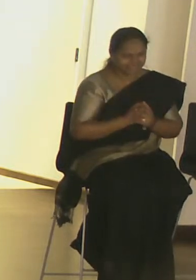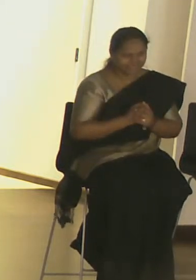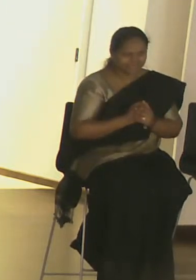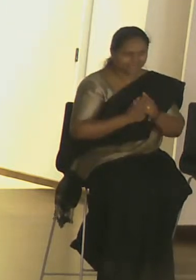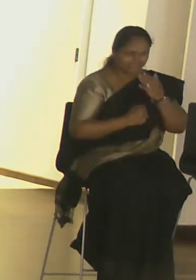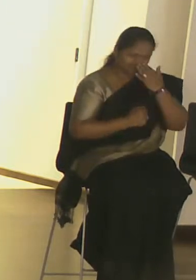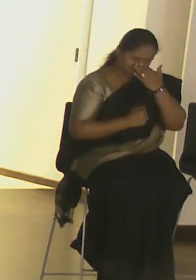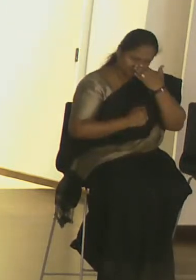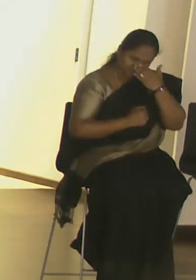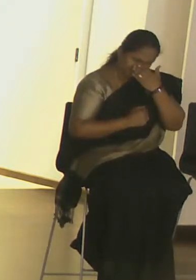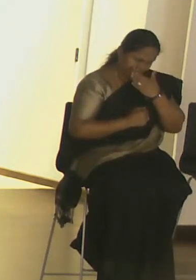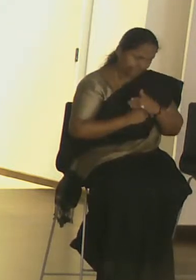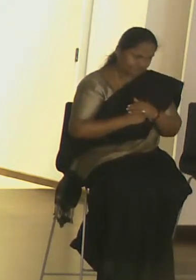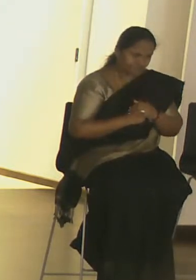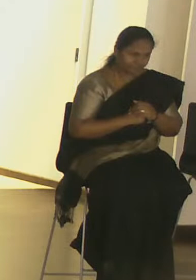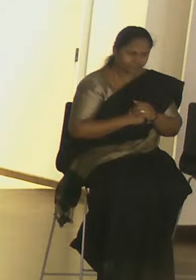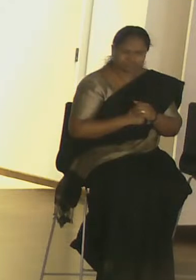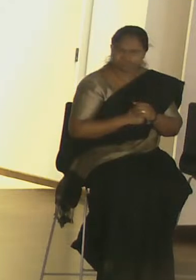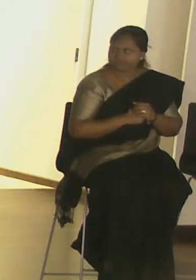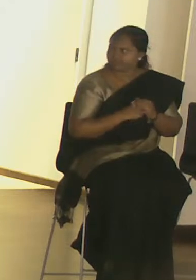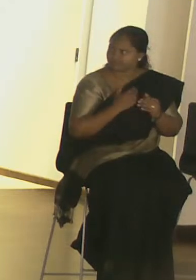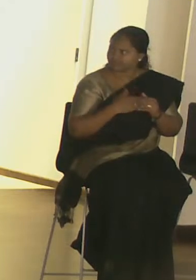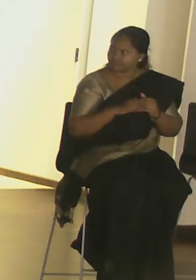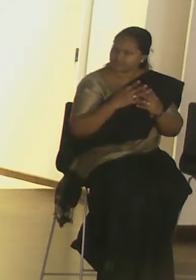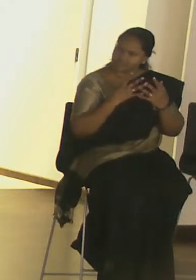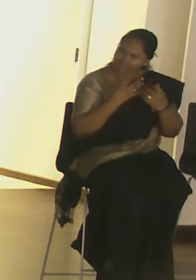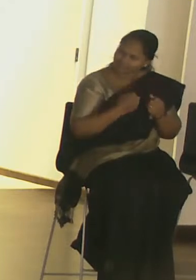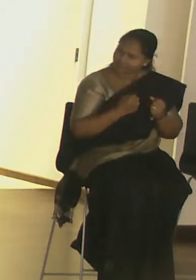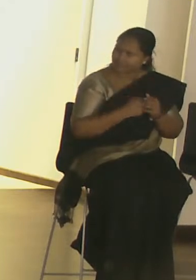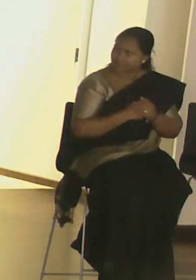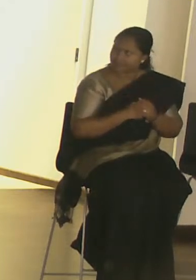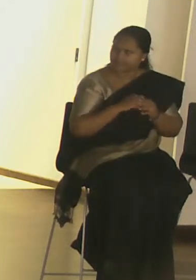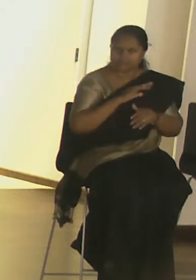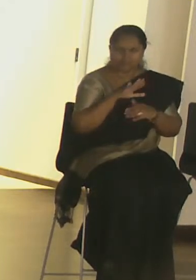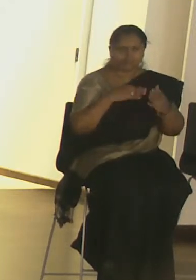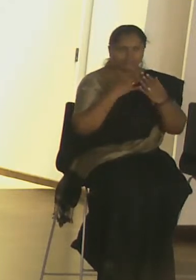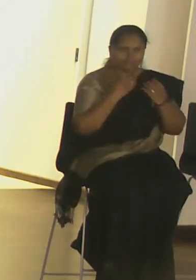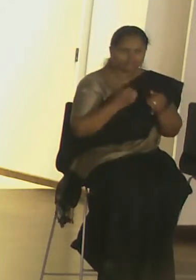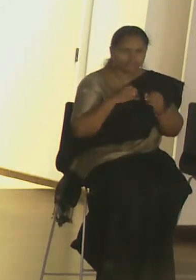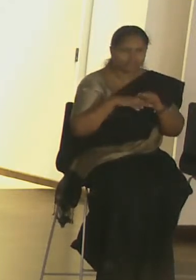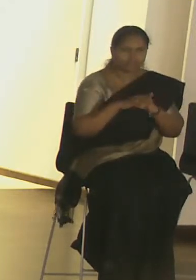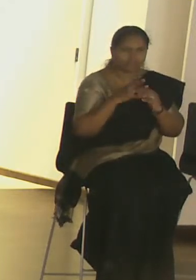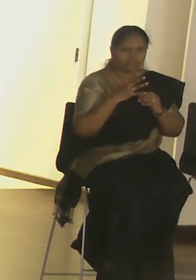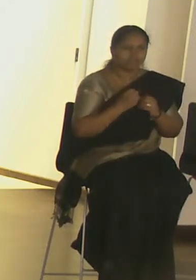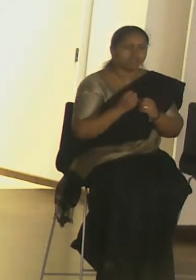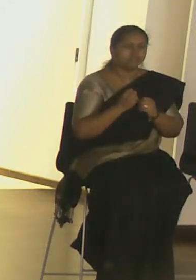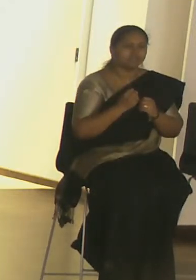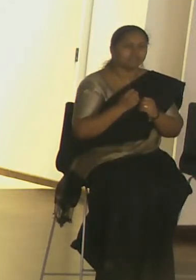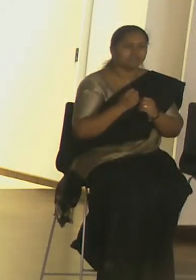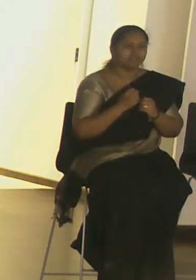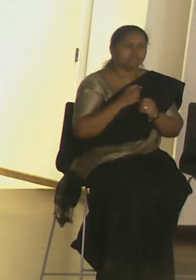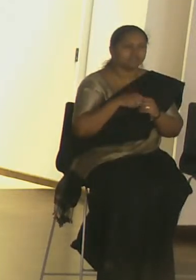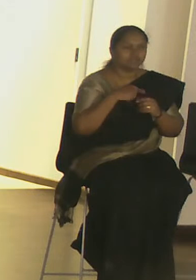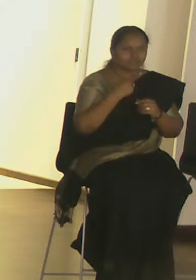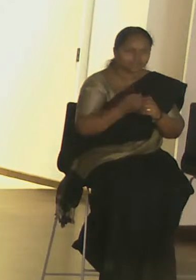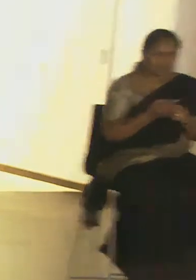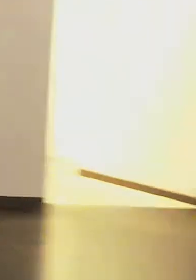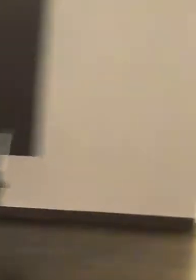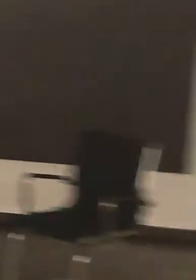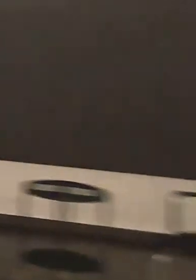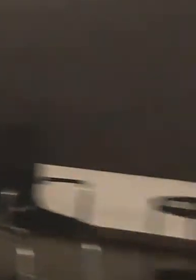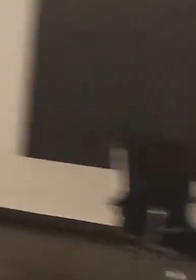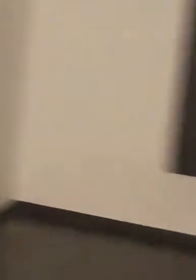But we go ahead, and on the note of caring, our next panel